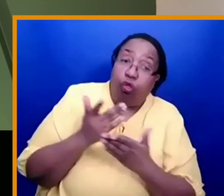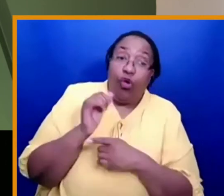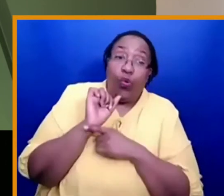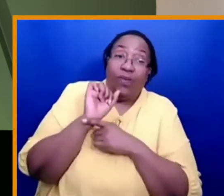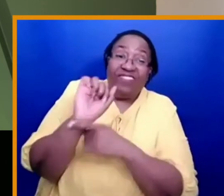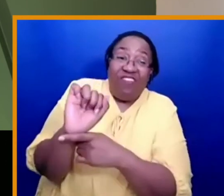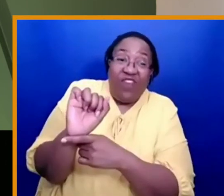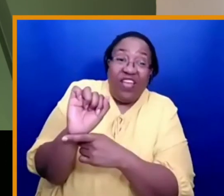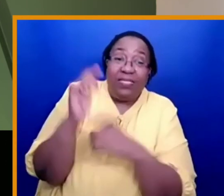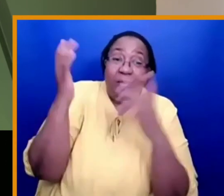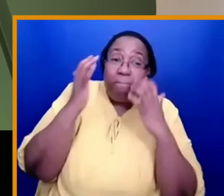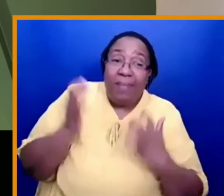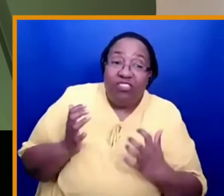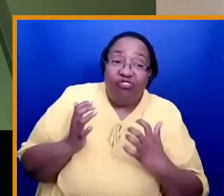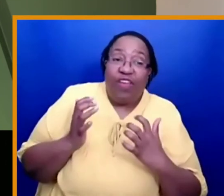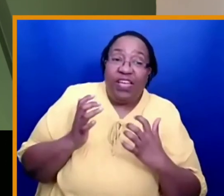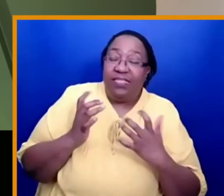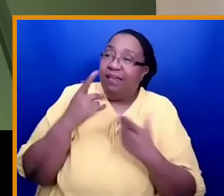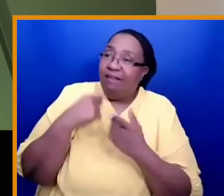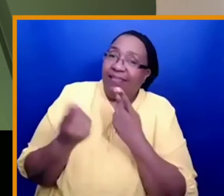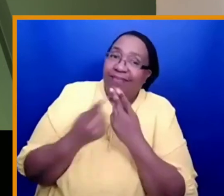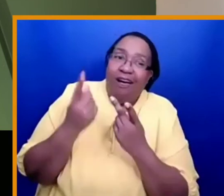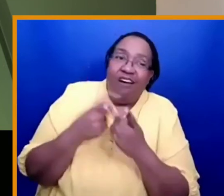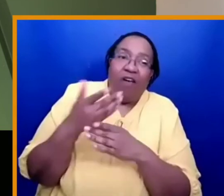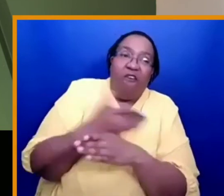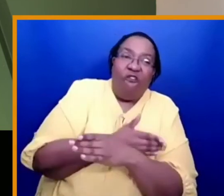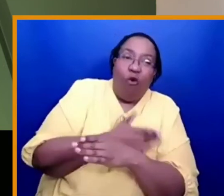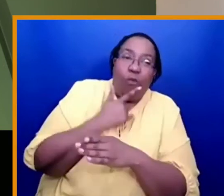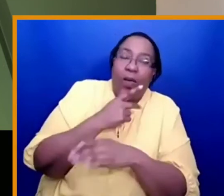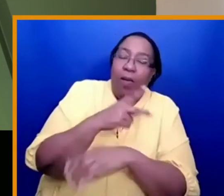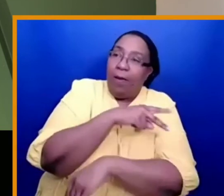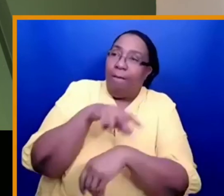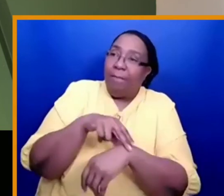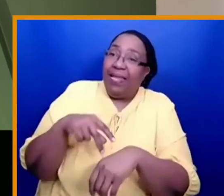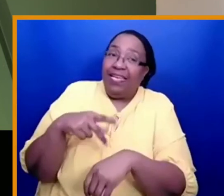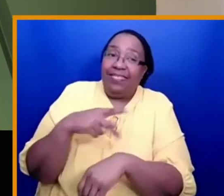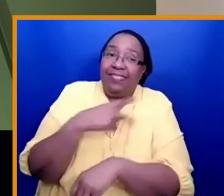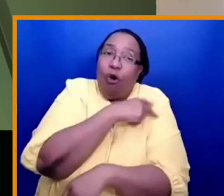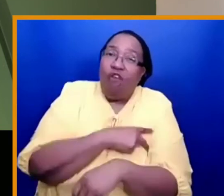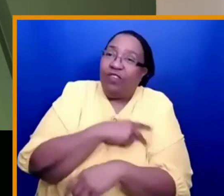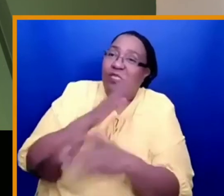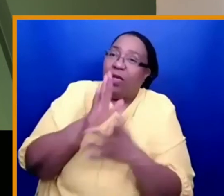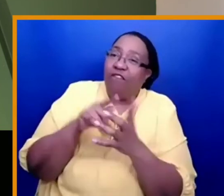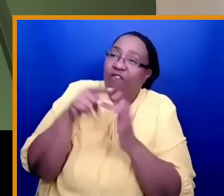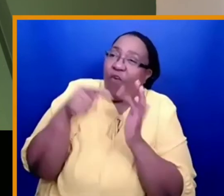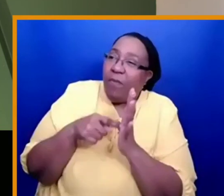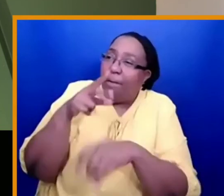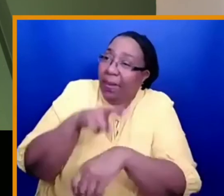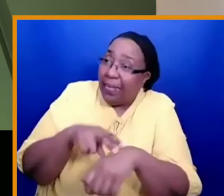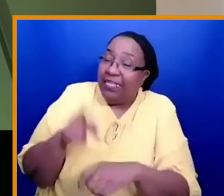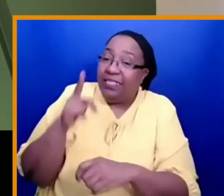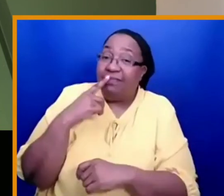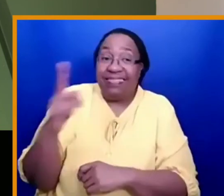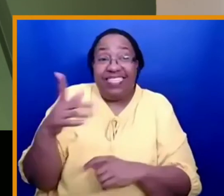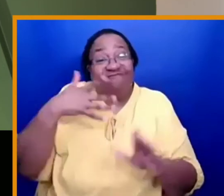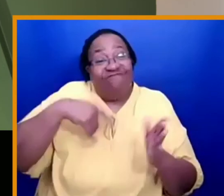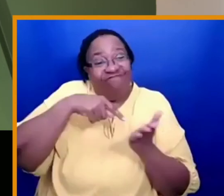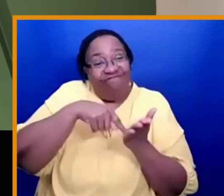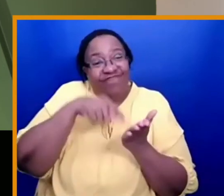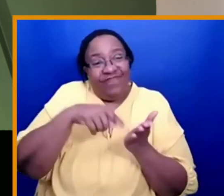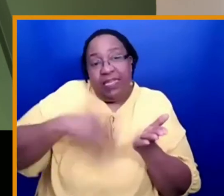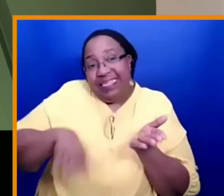Metropolitan Police. The overriding feeling is that this is an absolutely important issue that requires review, but that further clarification on the detail